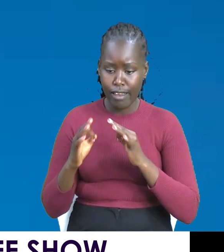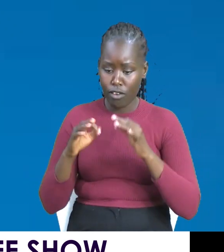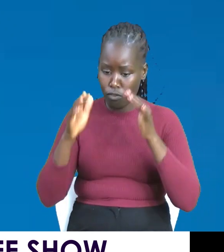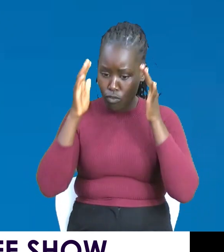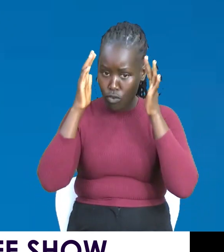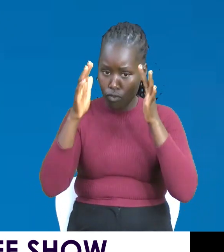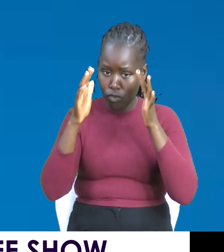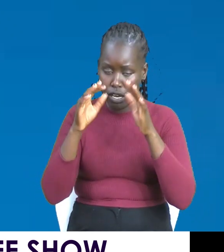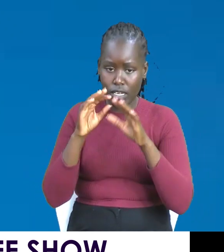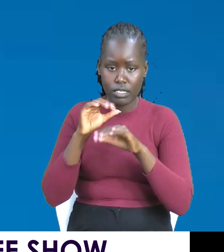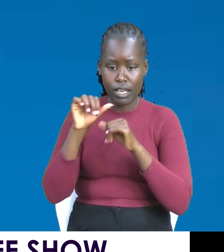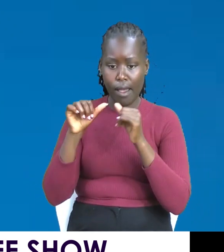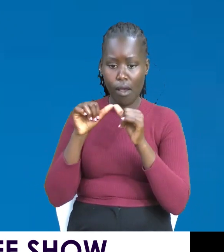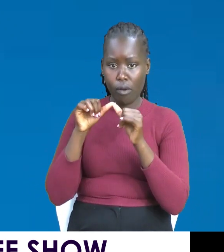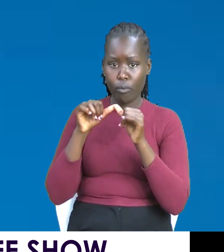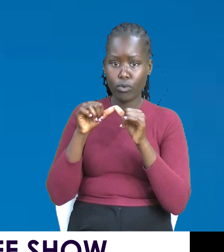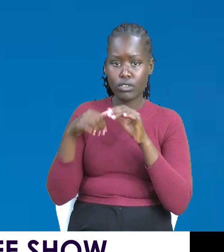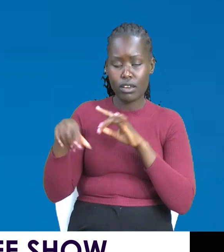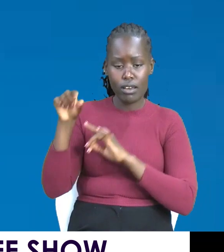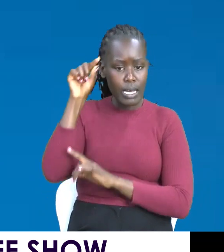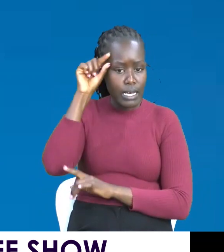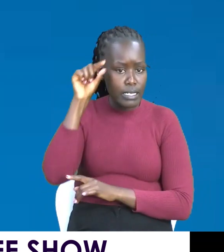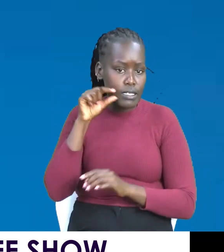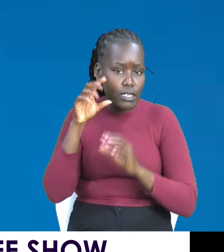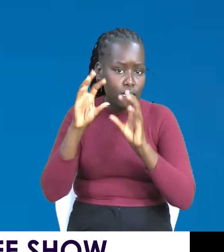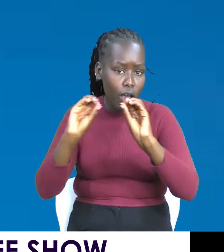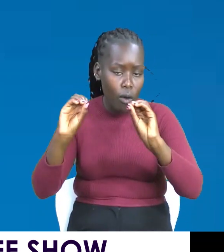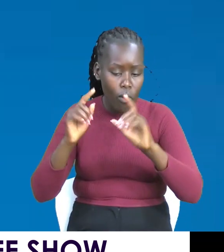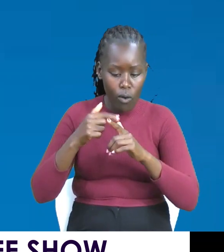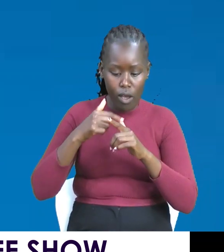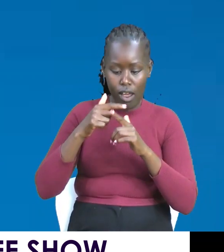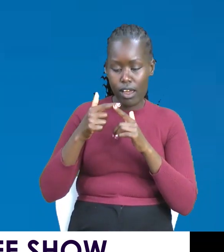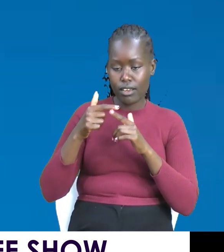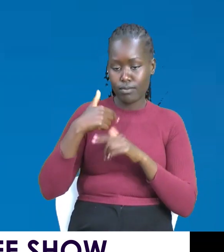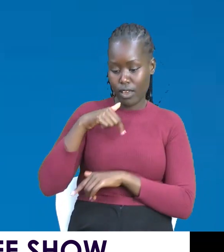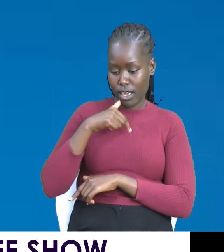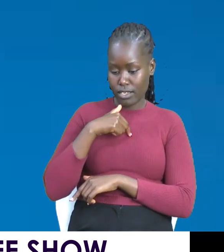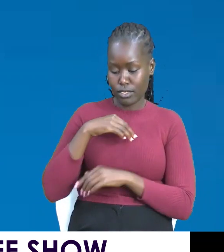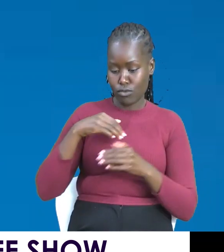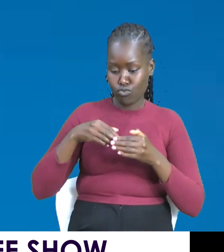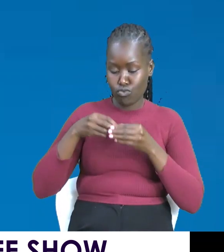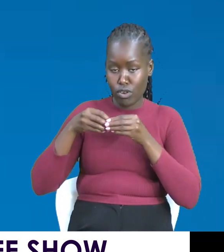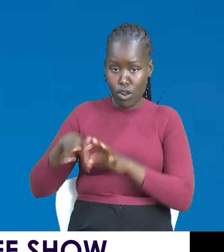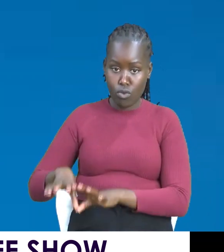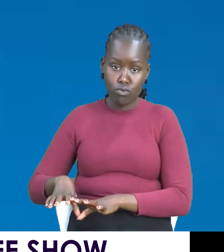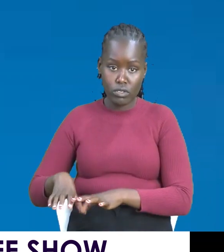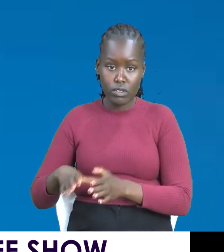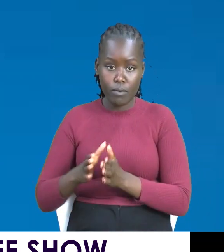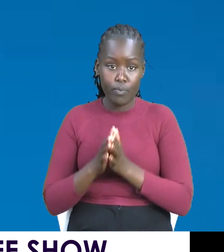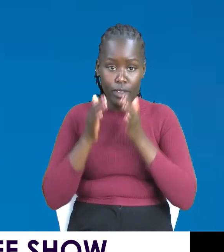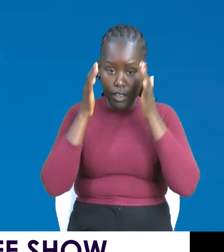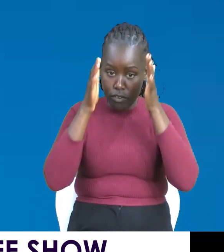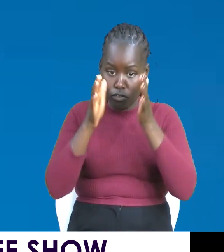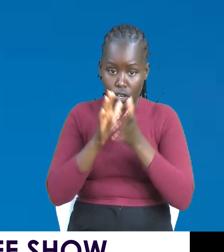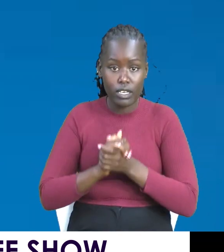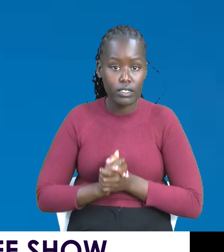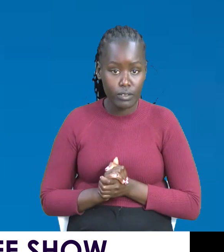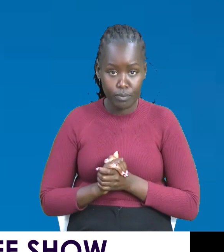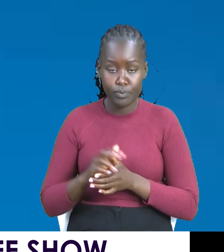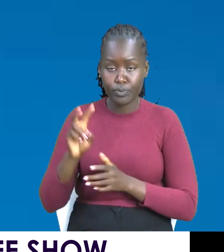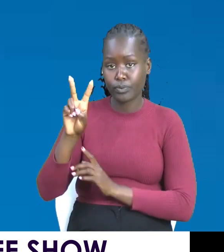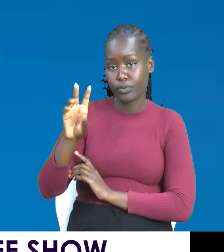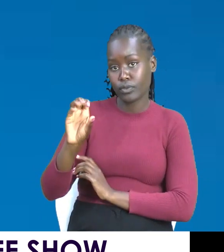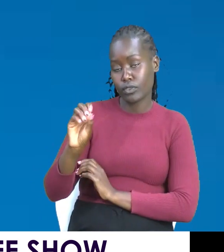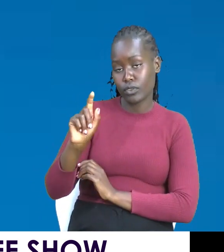on stabilizing the genders, we are going to lose the focus. Volatility has become part and parcel